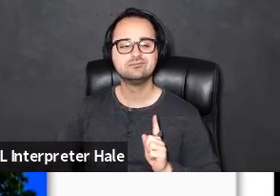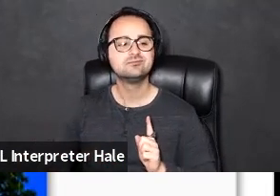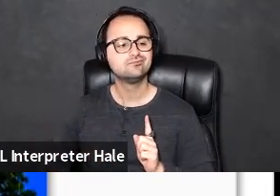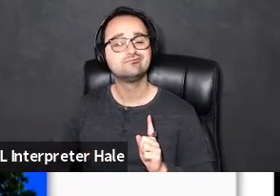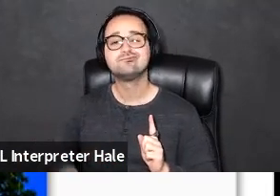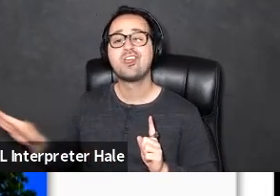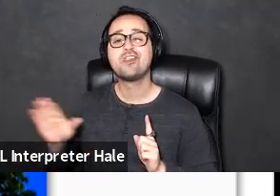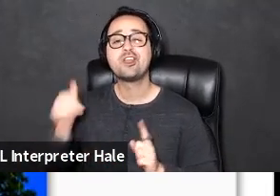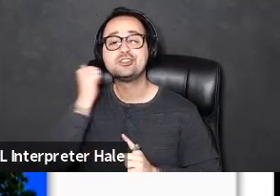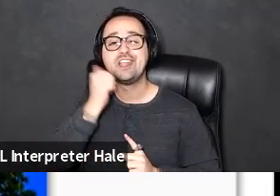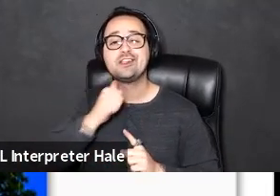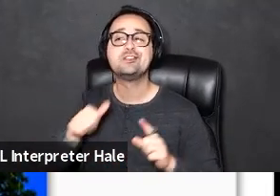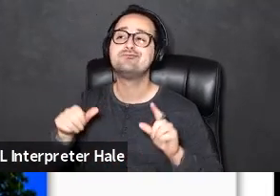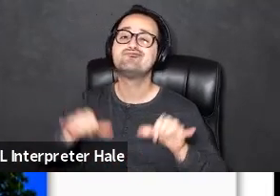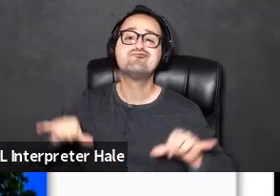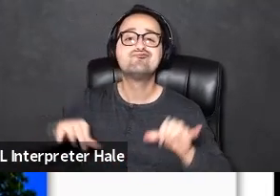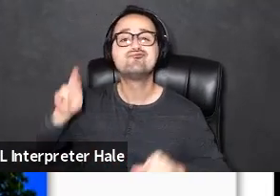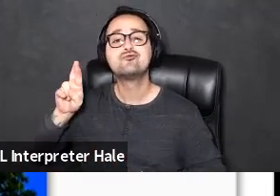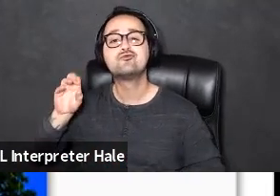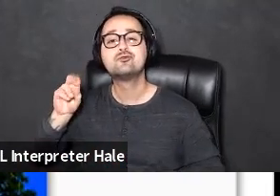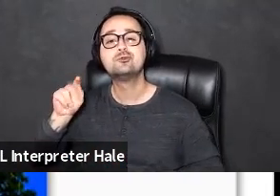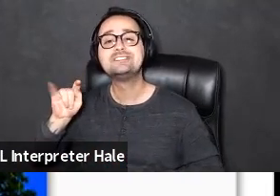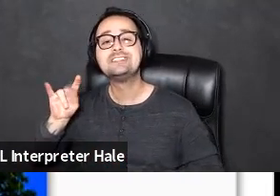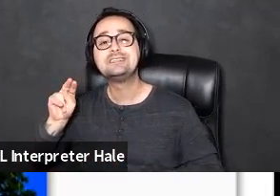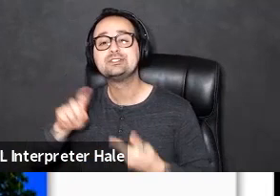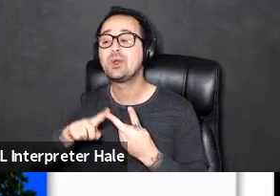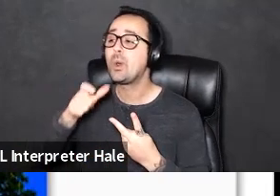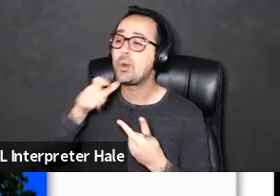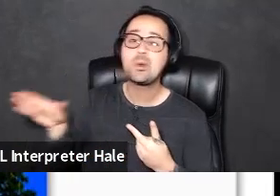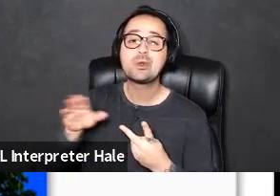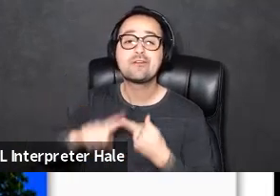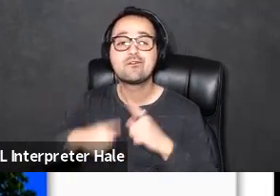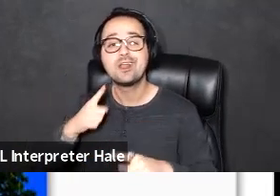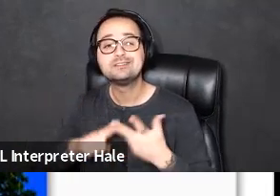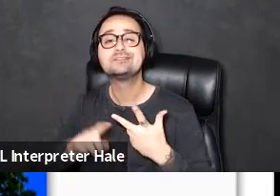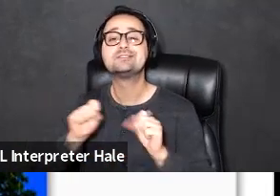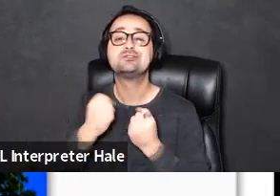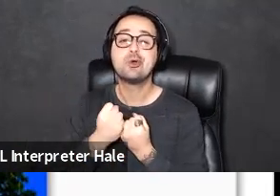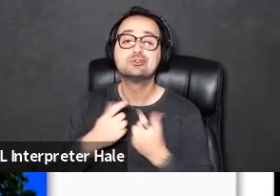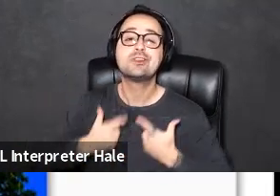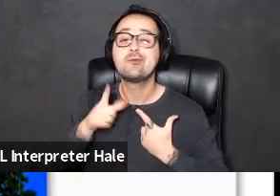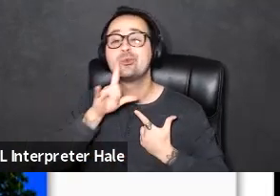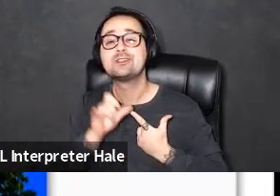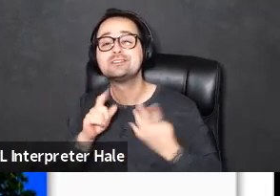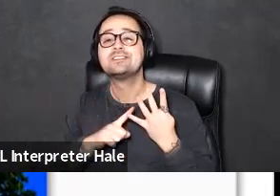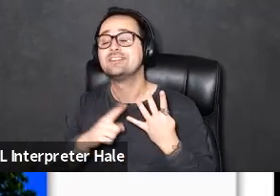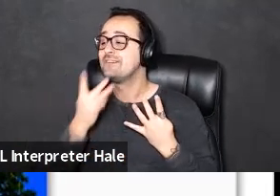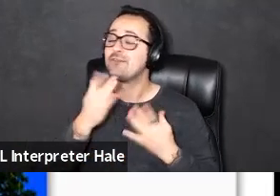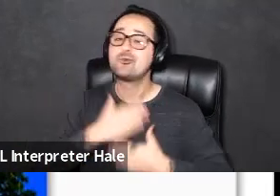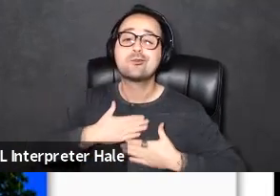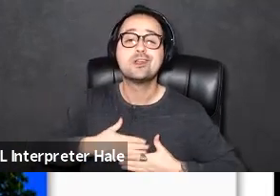daily routines are like, who their friends are, what their social life is like, their favorite recreational